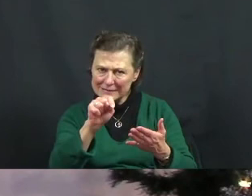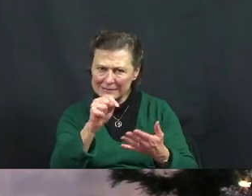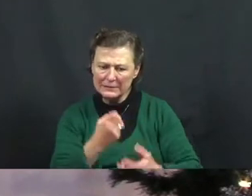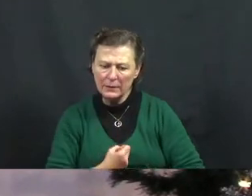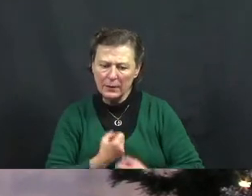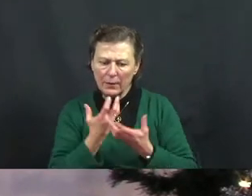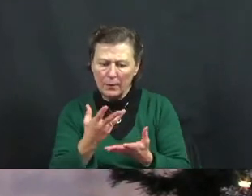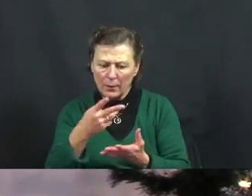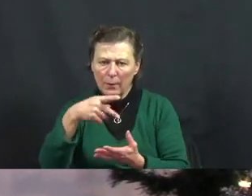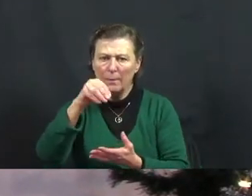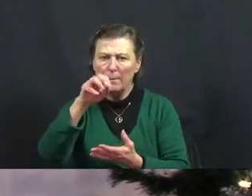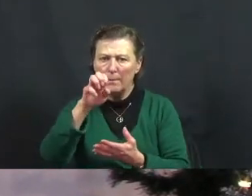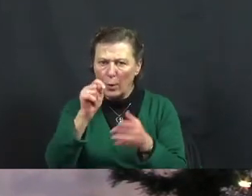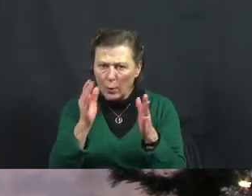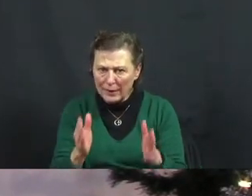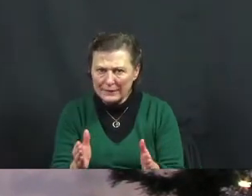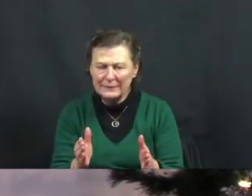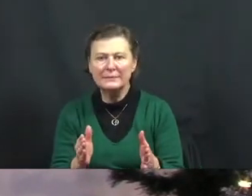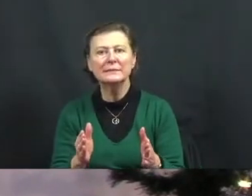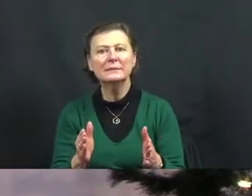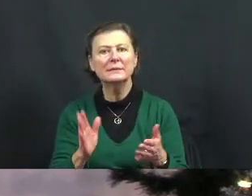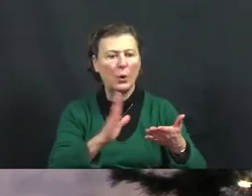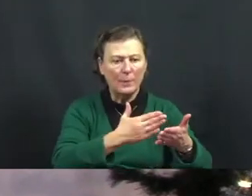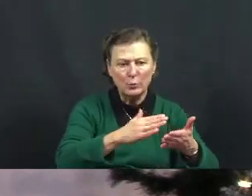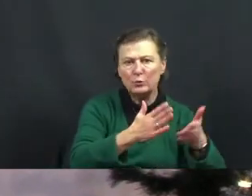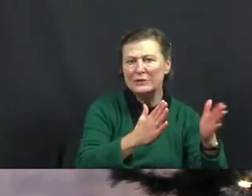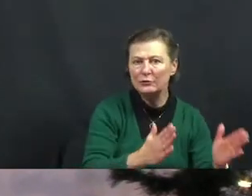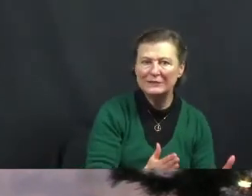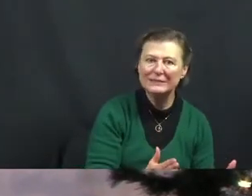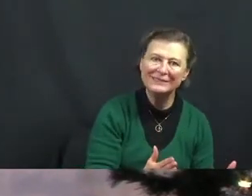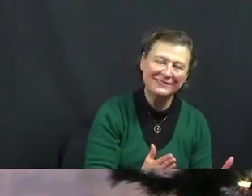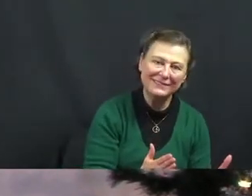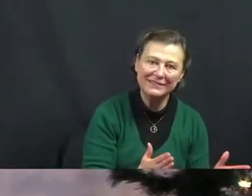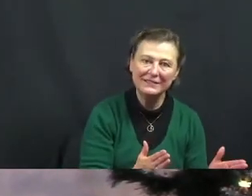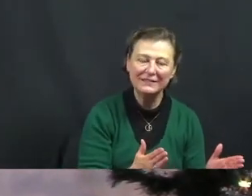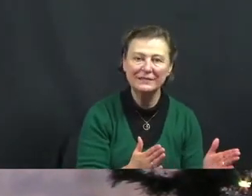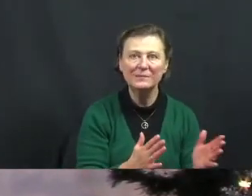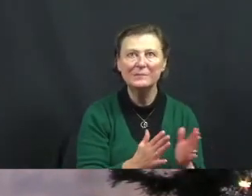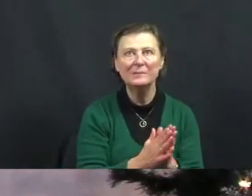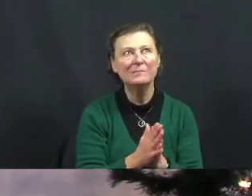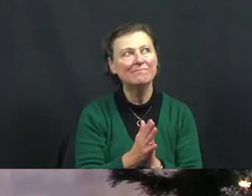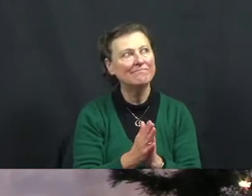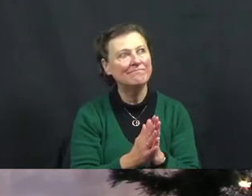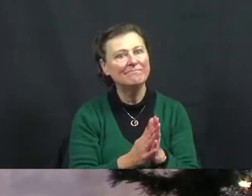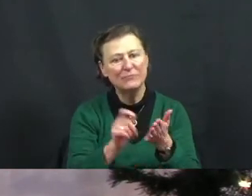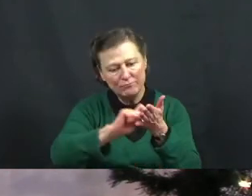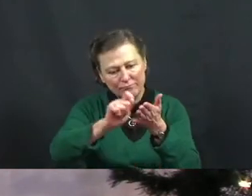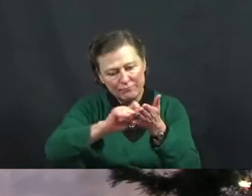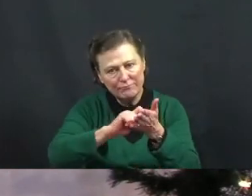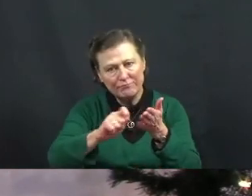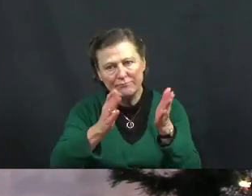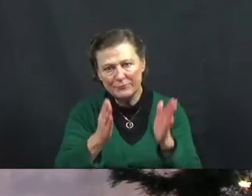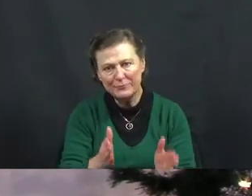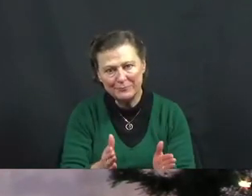poets, the musicians, the composers,